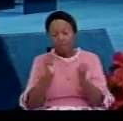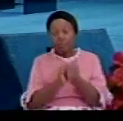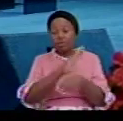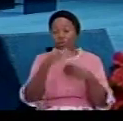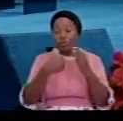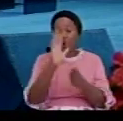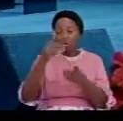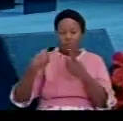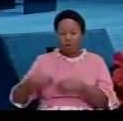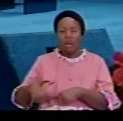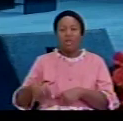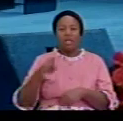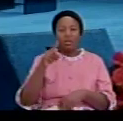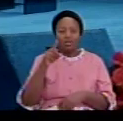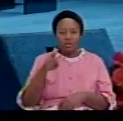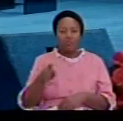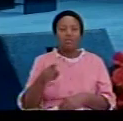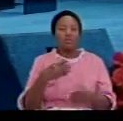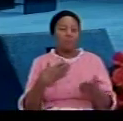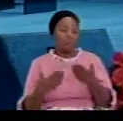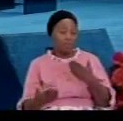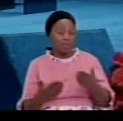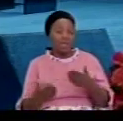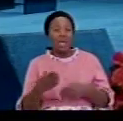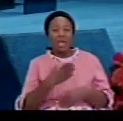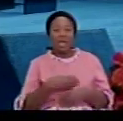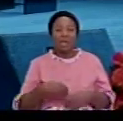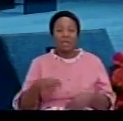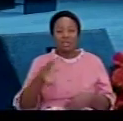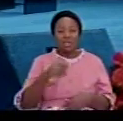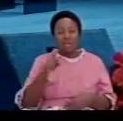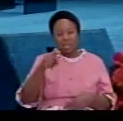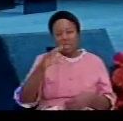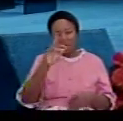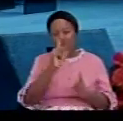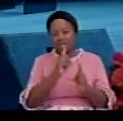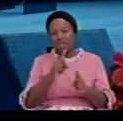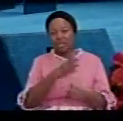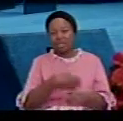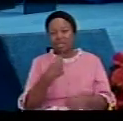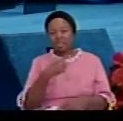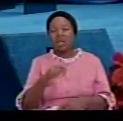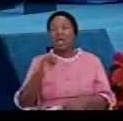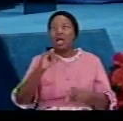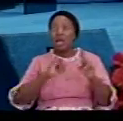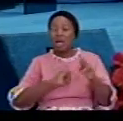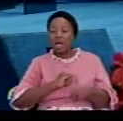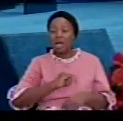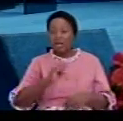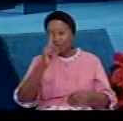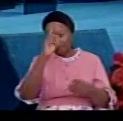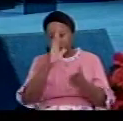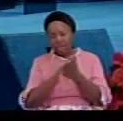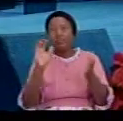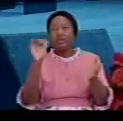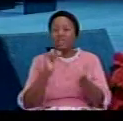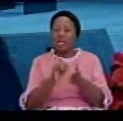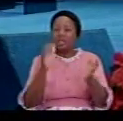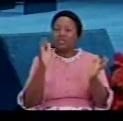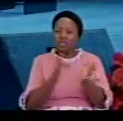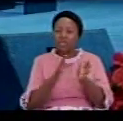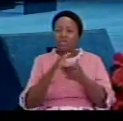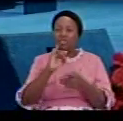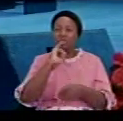heart, thou mayest. And he answered and said, I believe that Jesus is